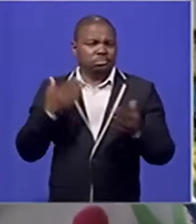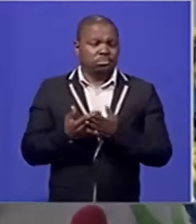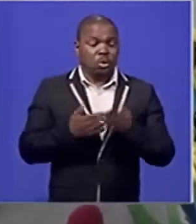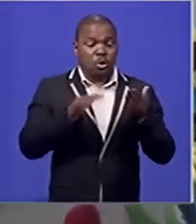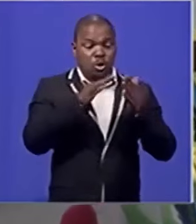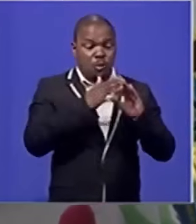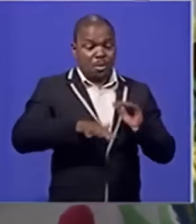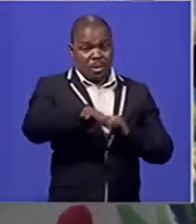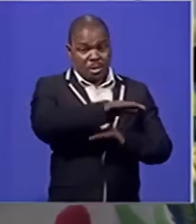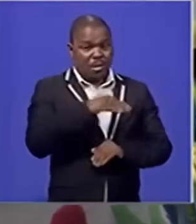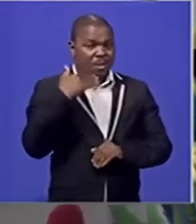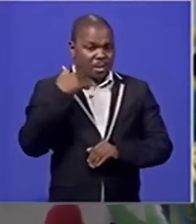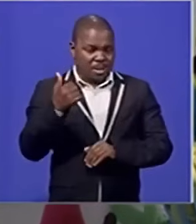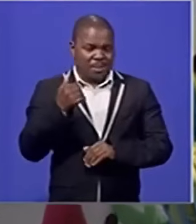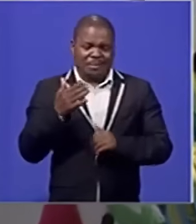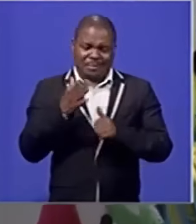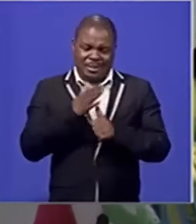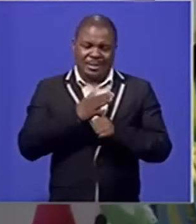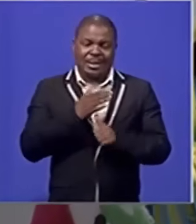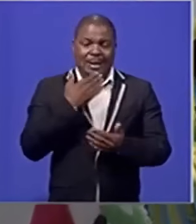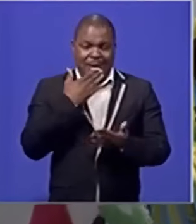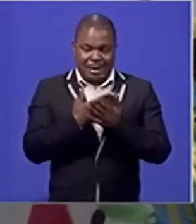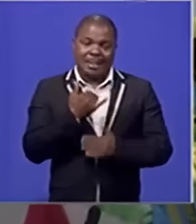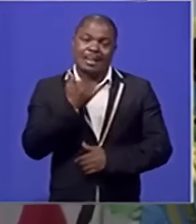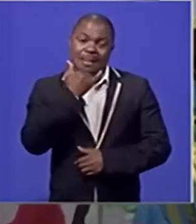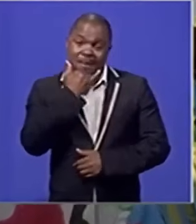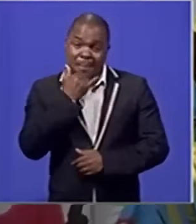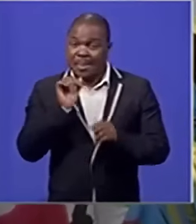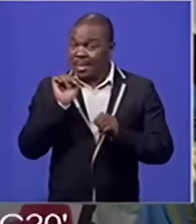ba Alexander ba ka thagala kudu if